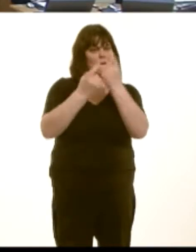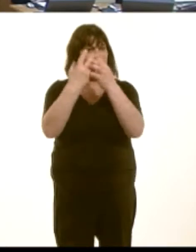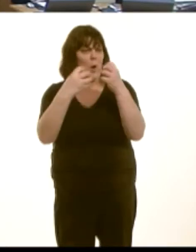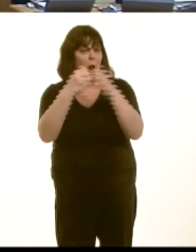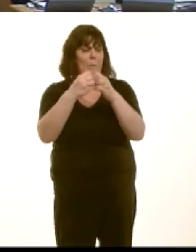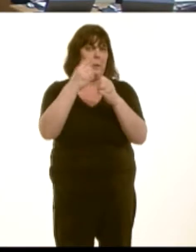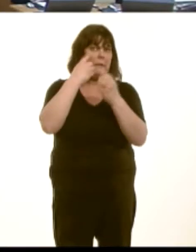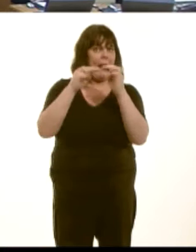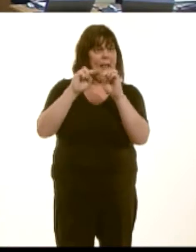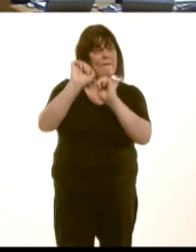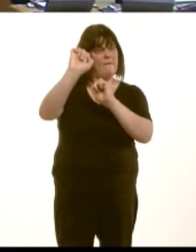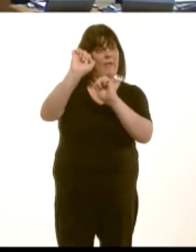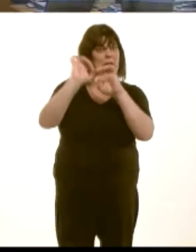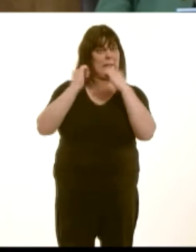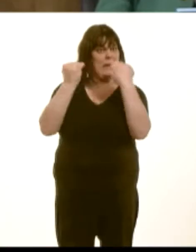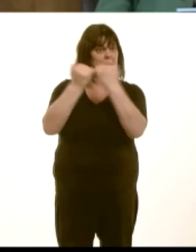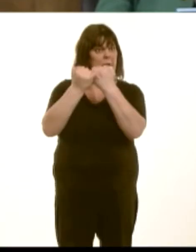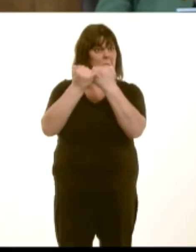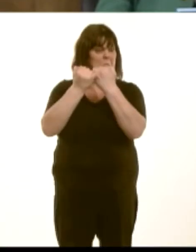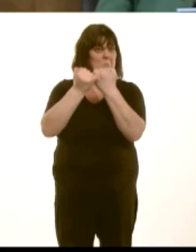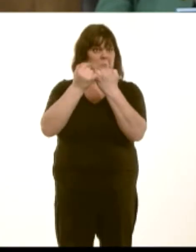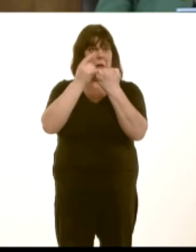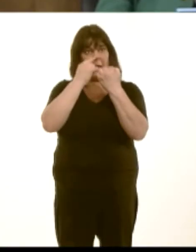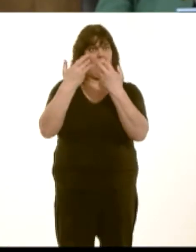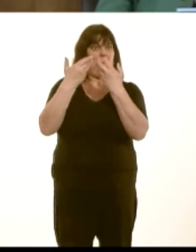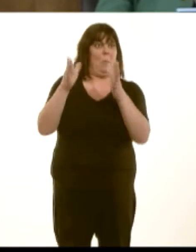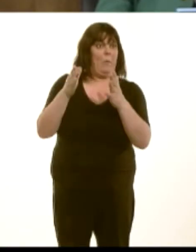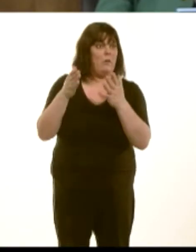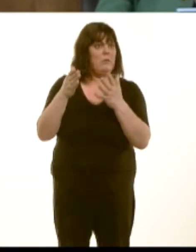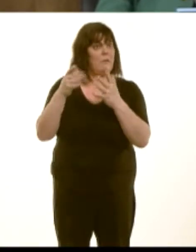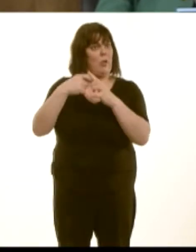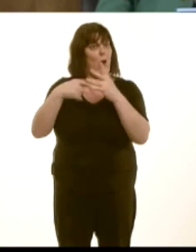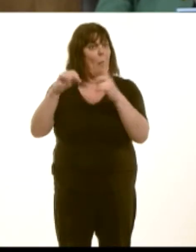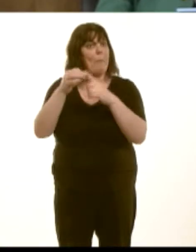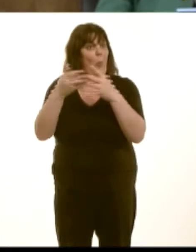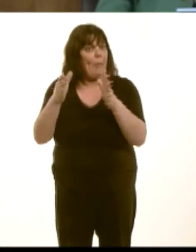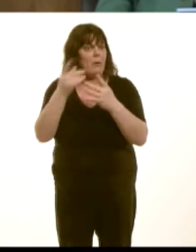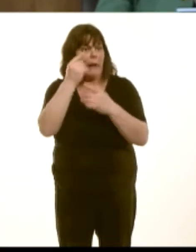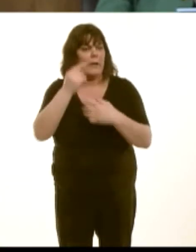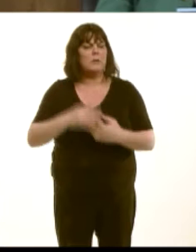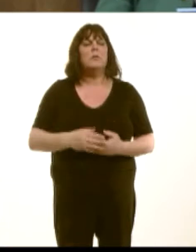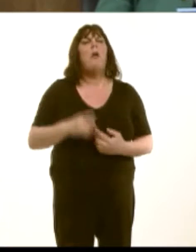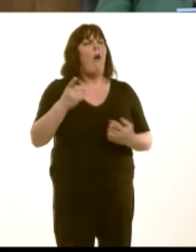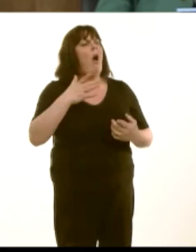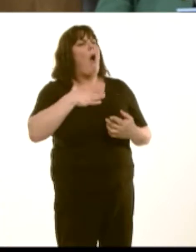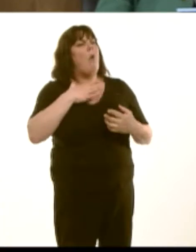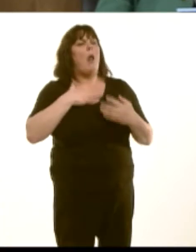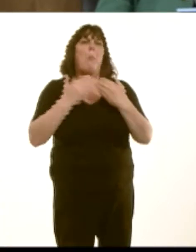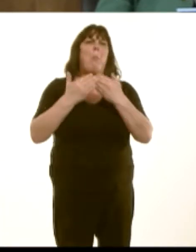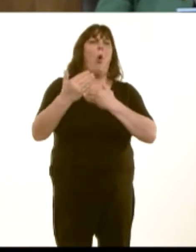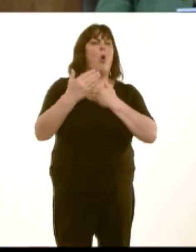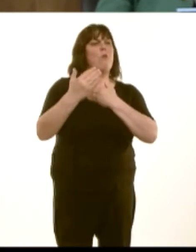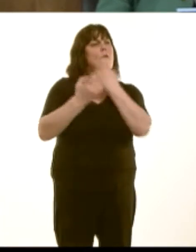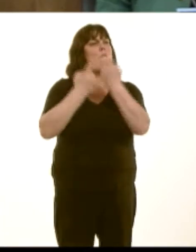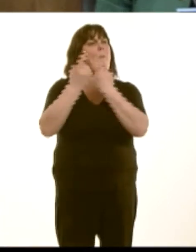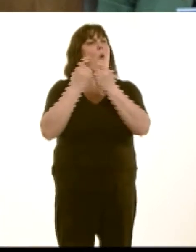example. I would truly like to see international matches coming back to North Wales. I remember the games